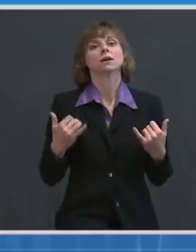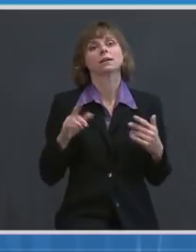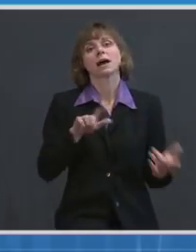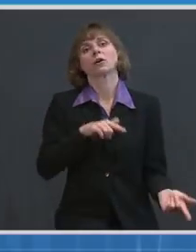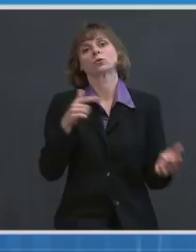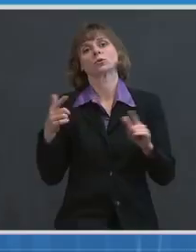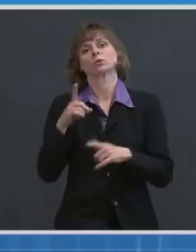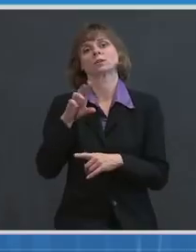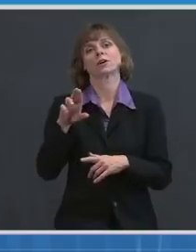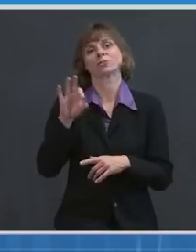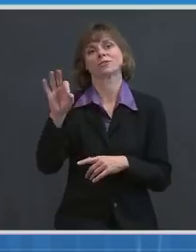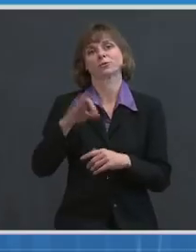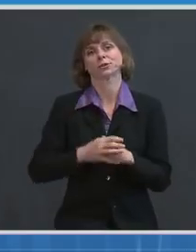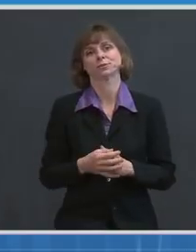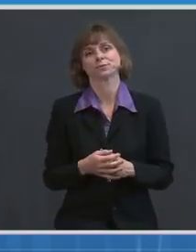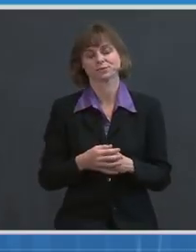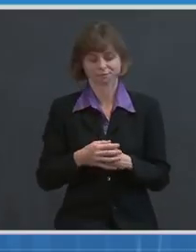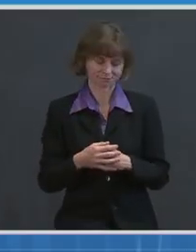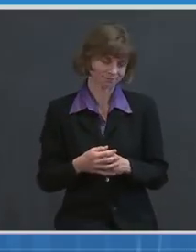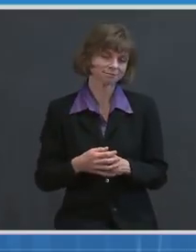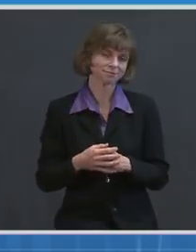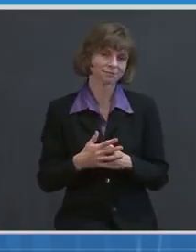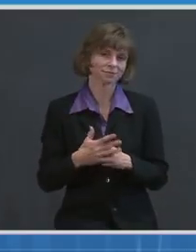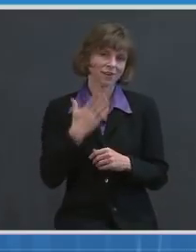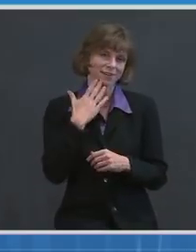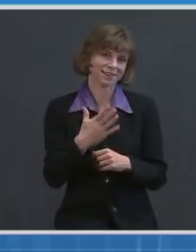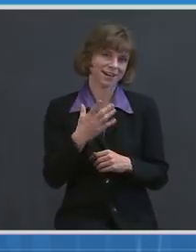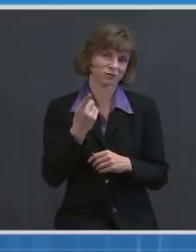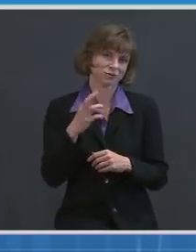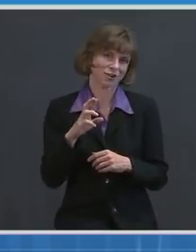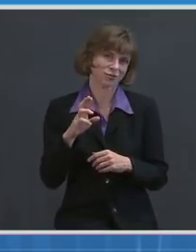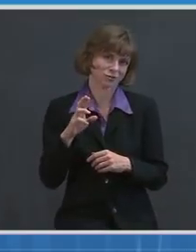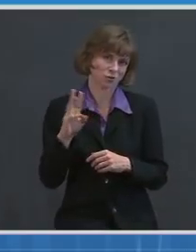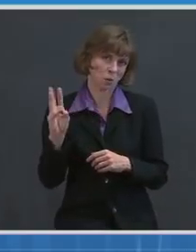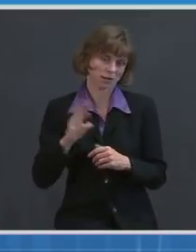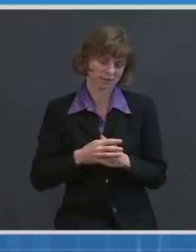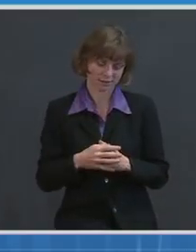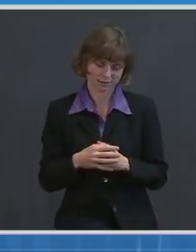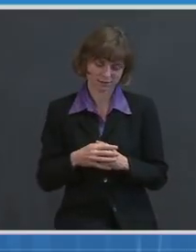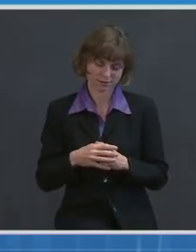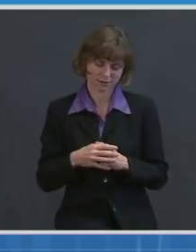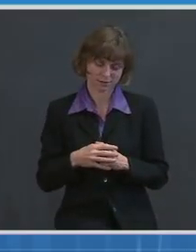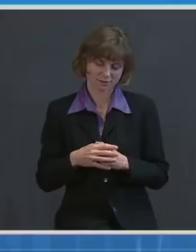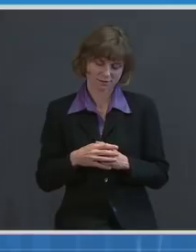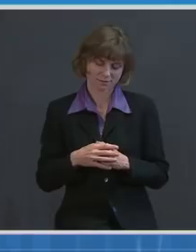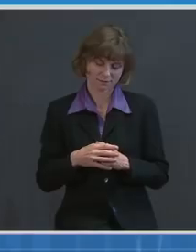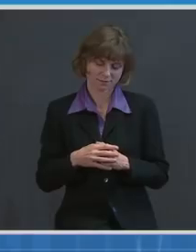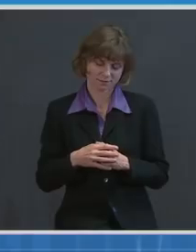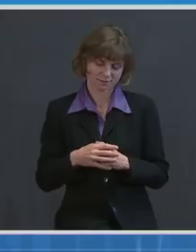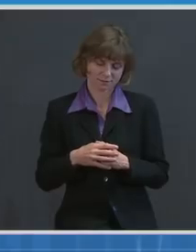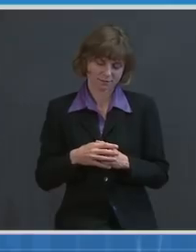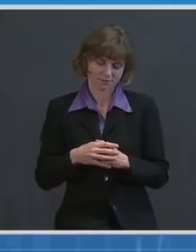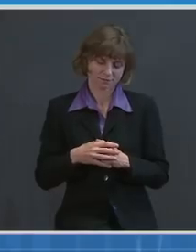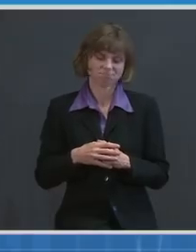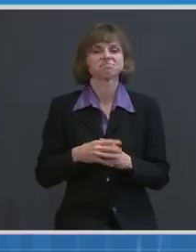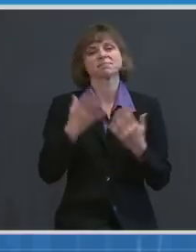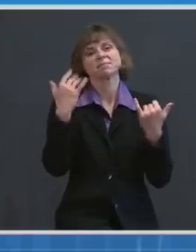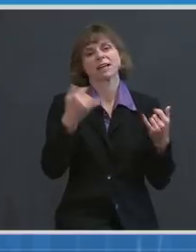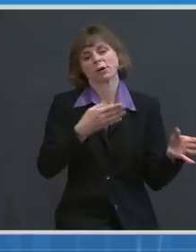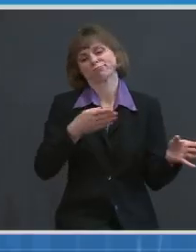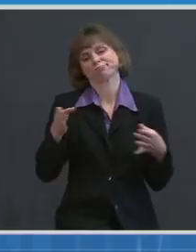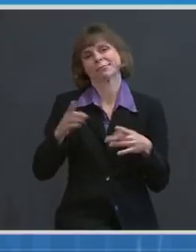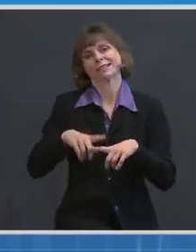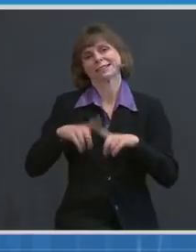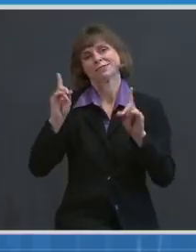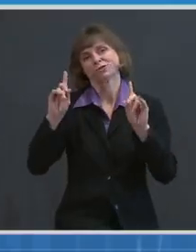Fauci. Thank you very much, Dr. Walensky. I'd like to just spend a couple of minutes now on a different topic, and that has to